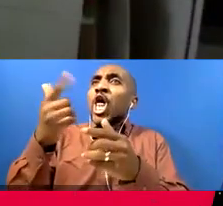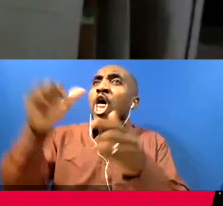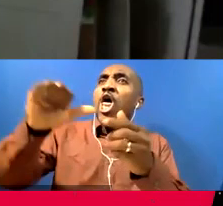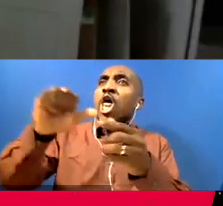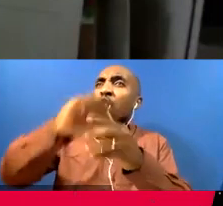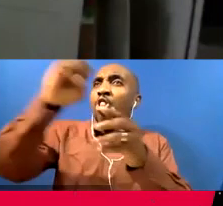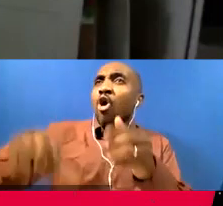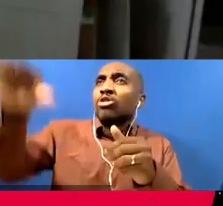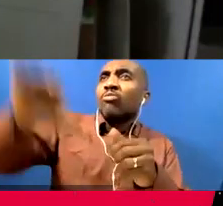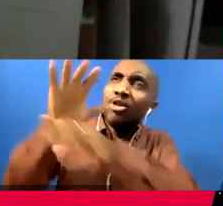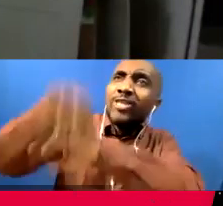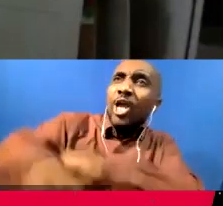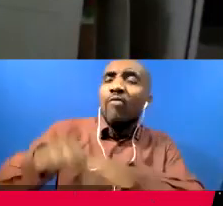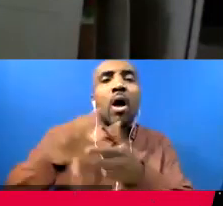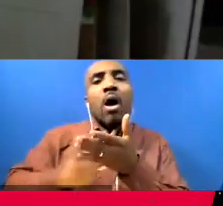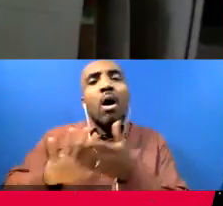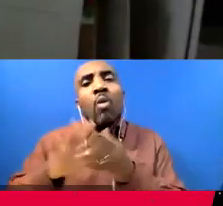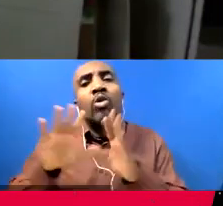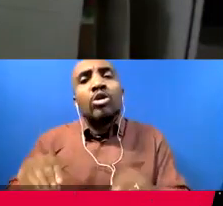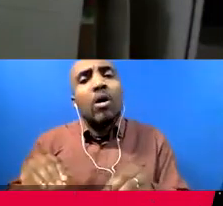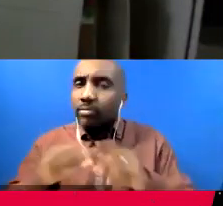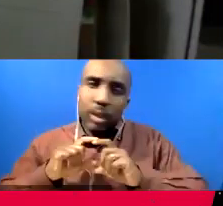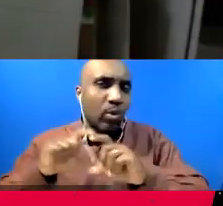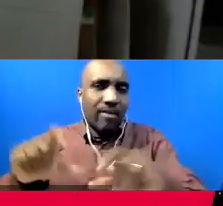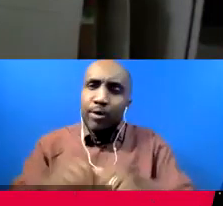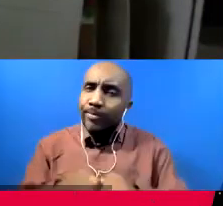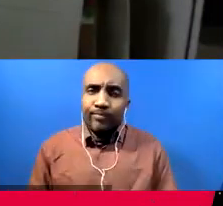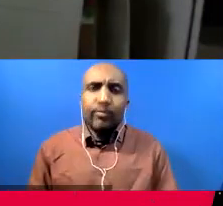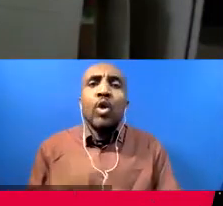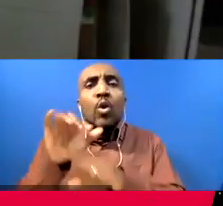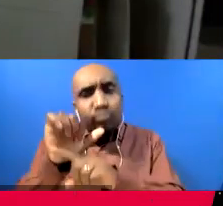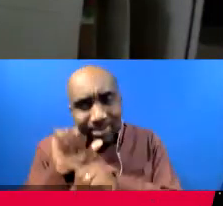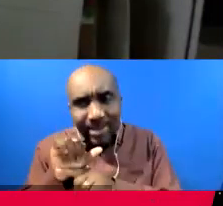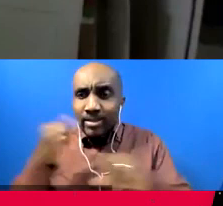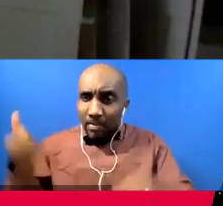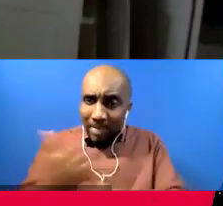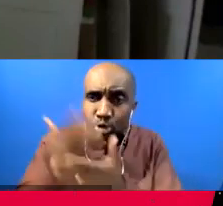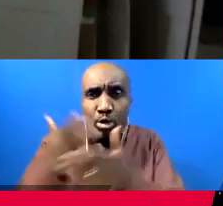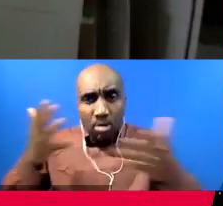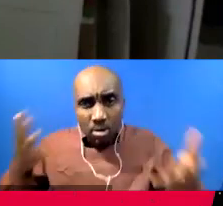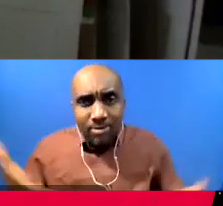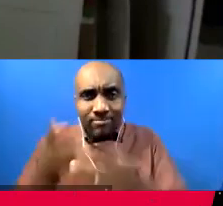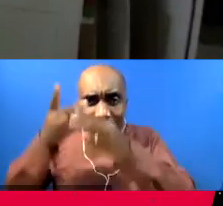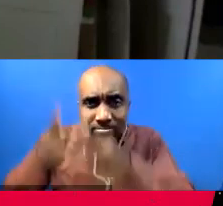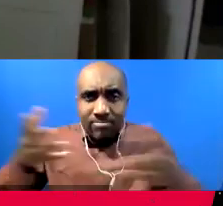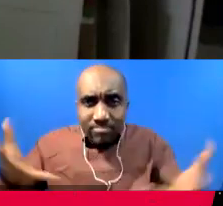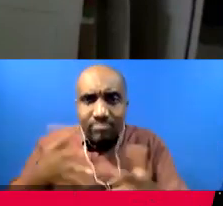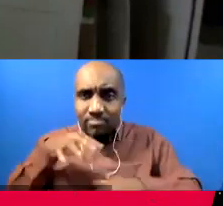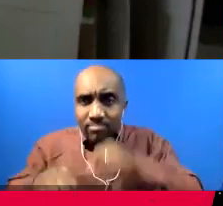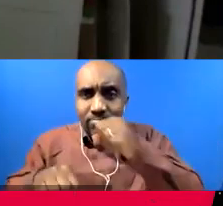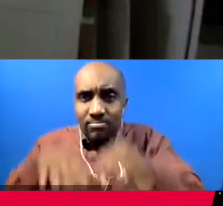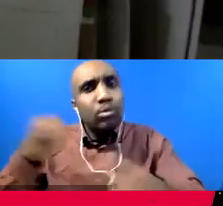is something, even if you get it, it will be there forever. It will be under a threat. You need to protect it. You need to